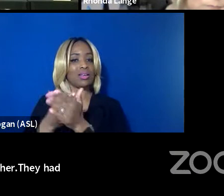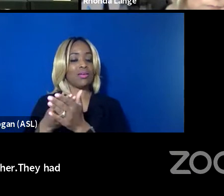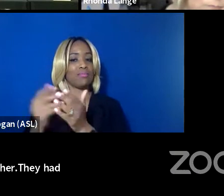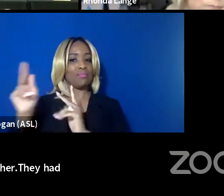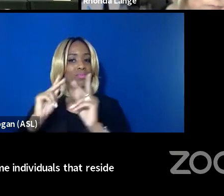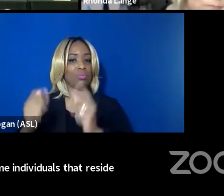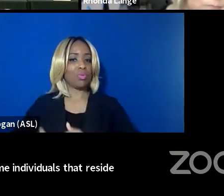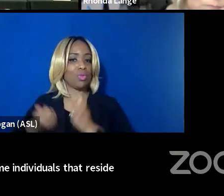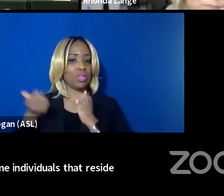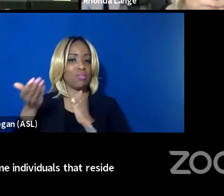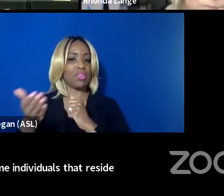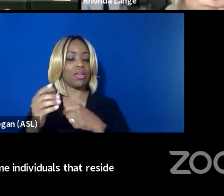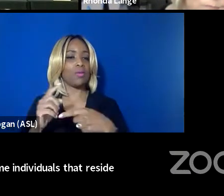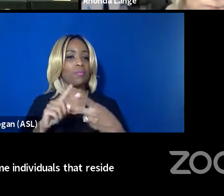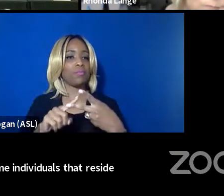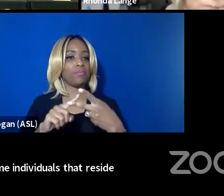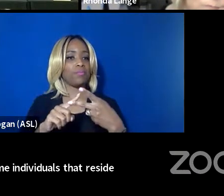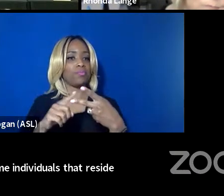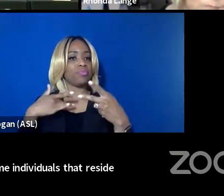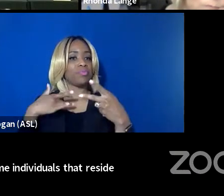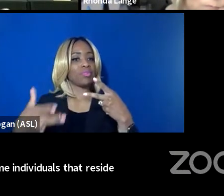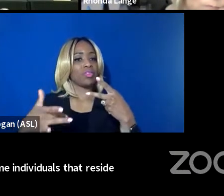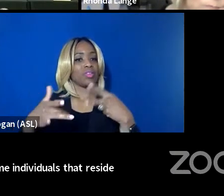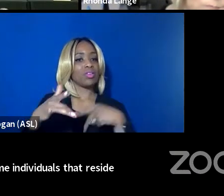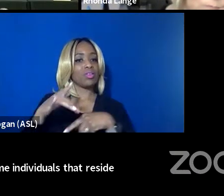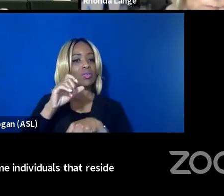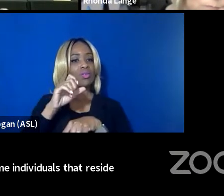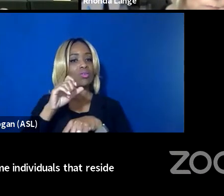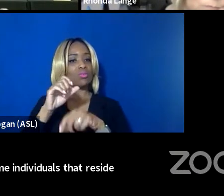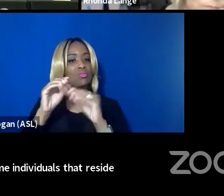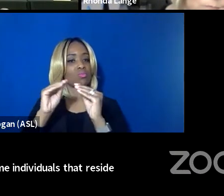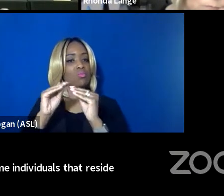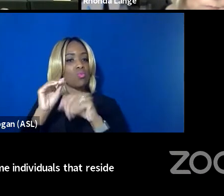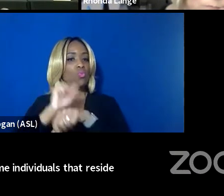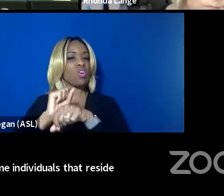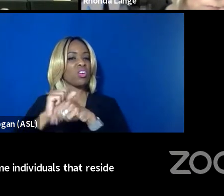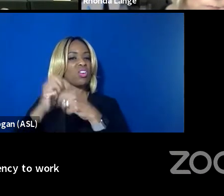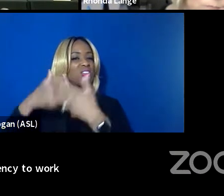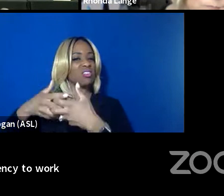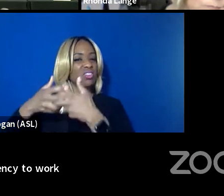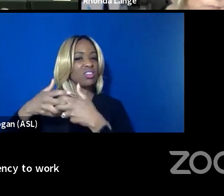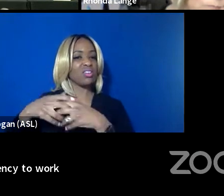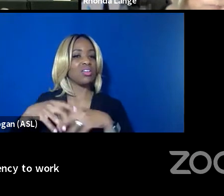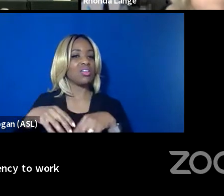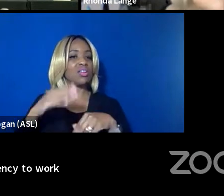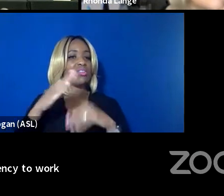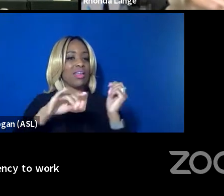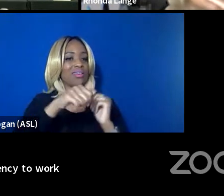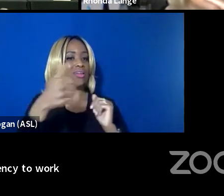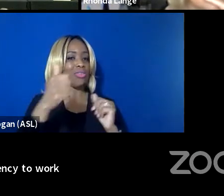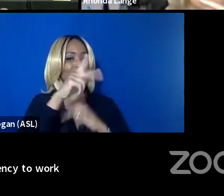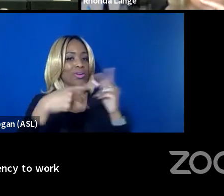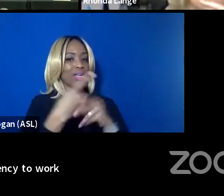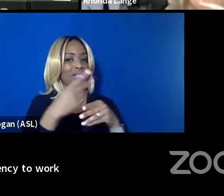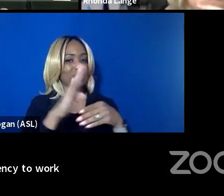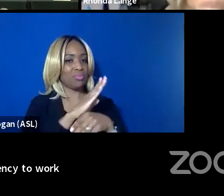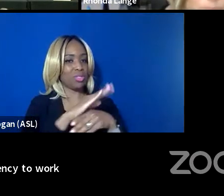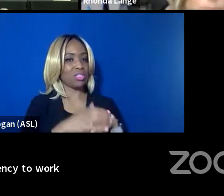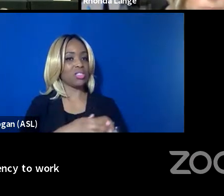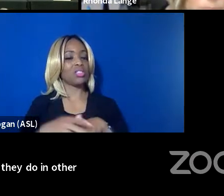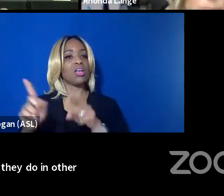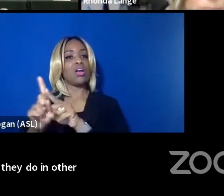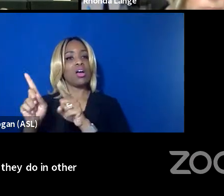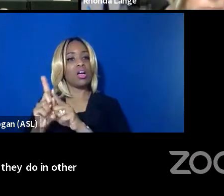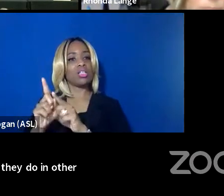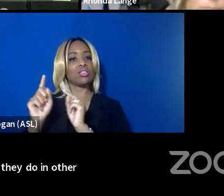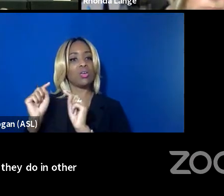have a tendency to work more in manufacturing than they do in other areas. And they also have a tendency